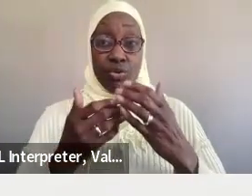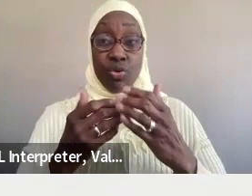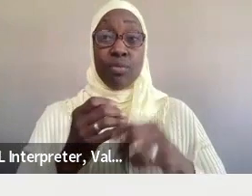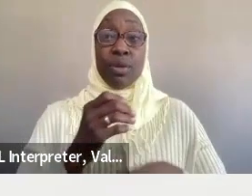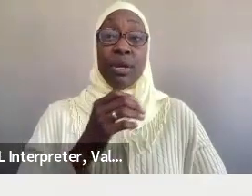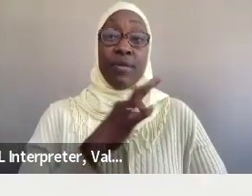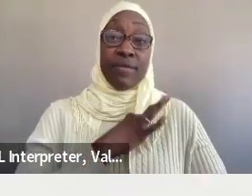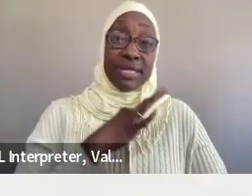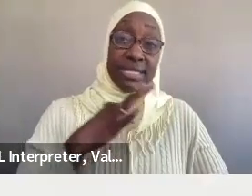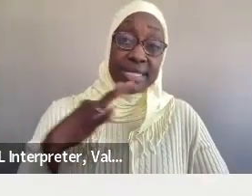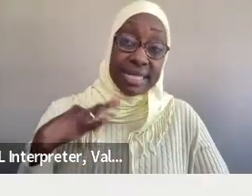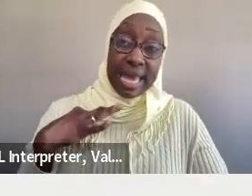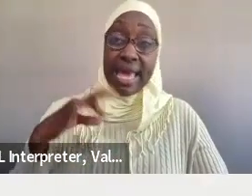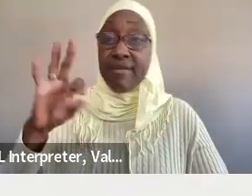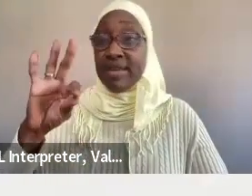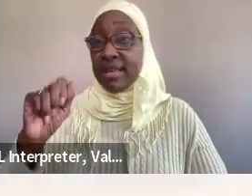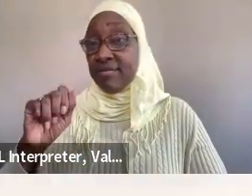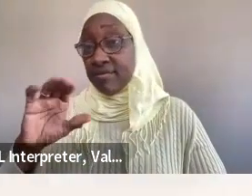direction.